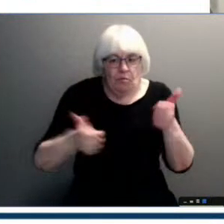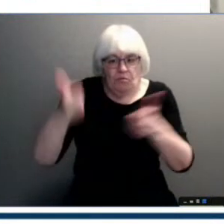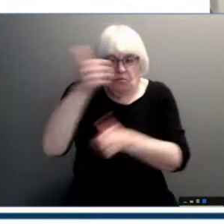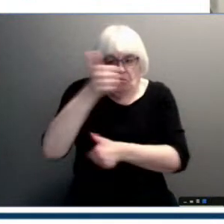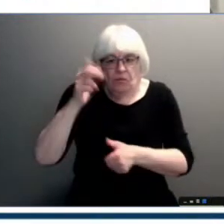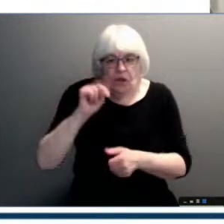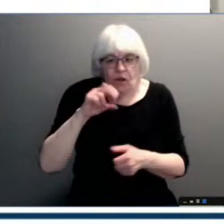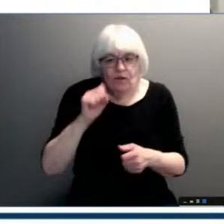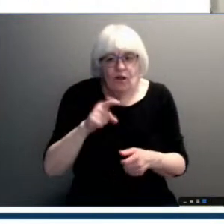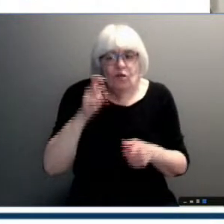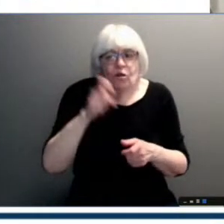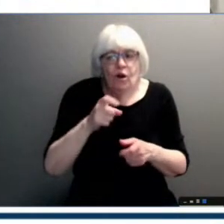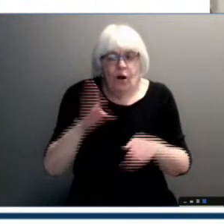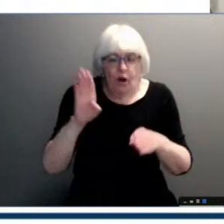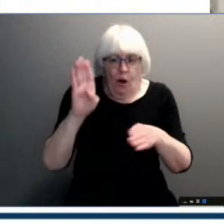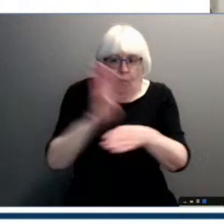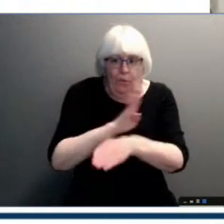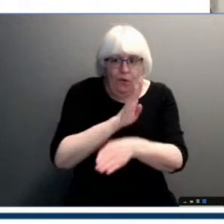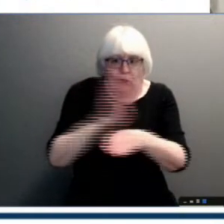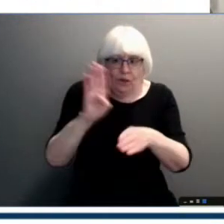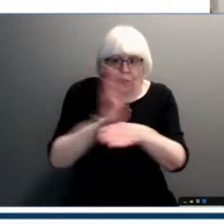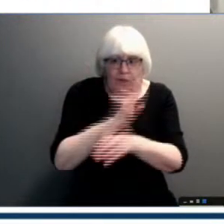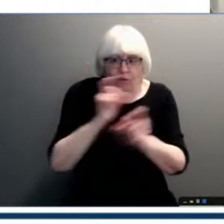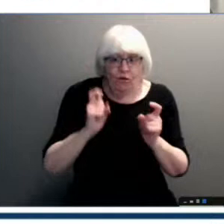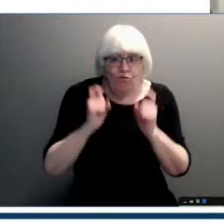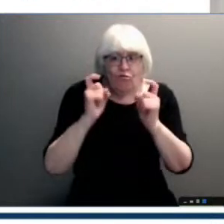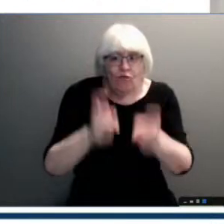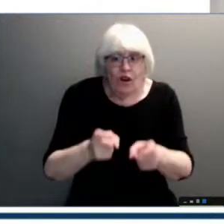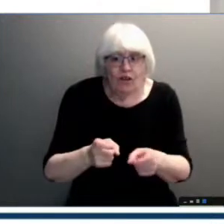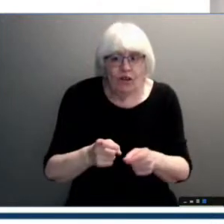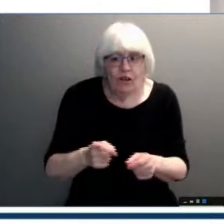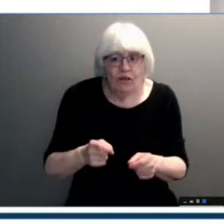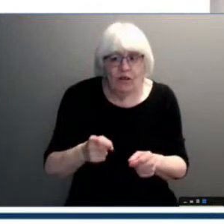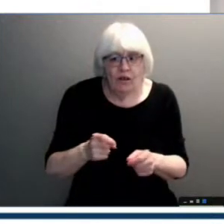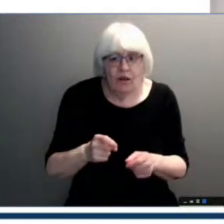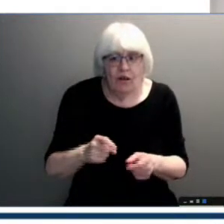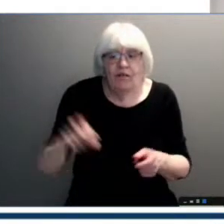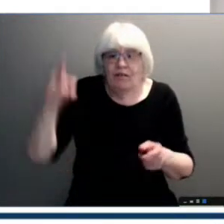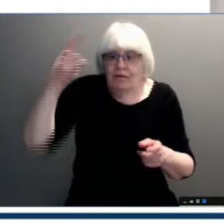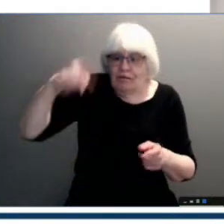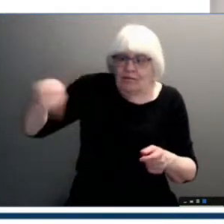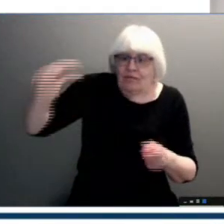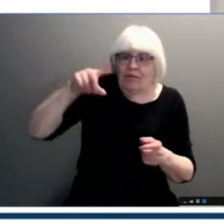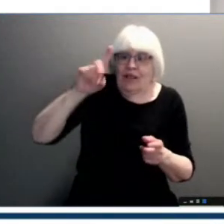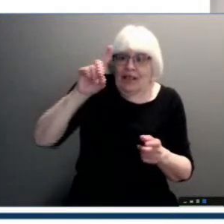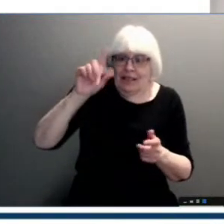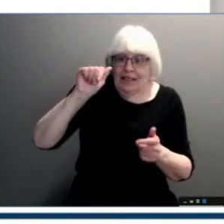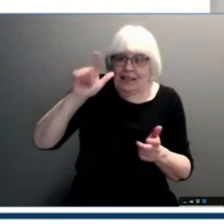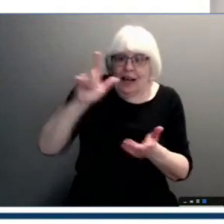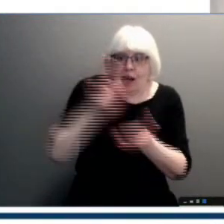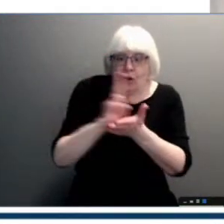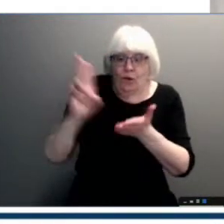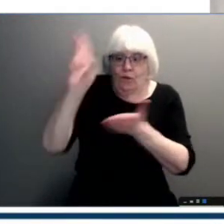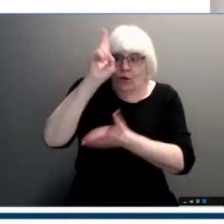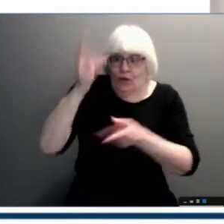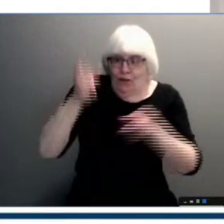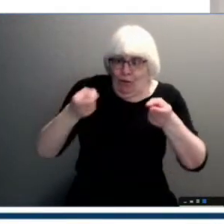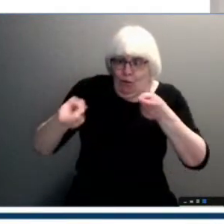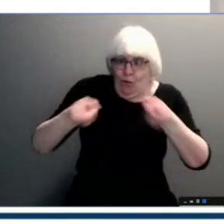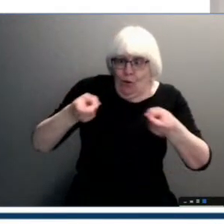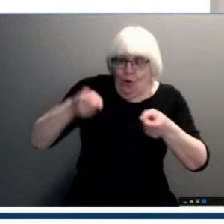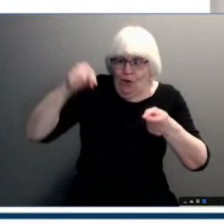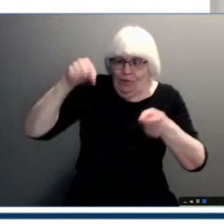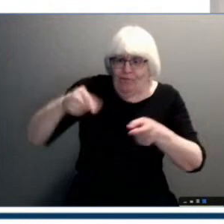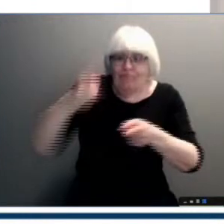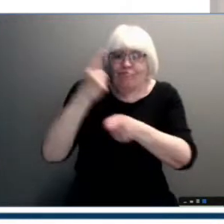that was set up by the previous government. Is that correct? Yeah, that's correct. There's somewhere in the range of $10 million at Dalhousie. We